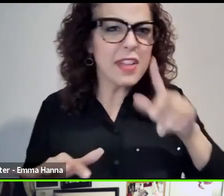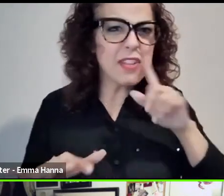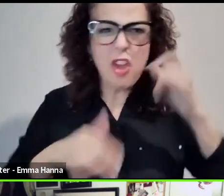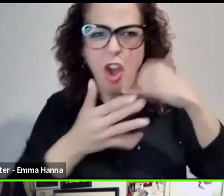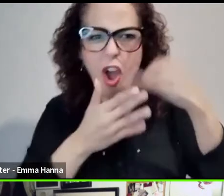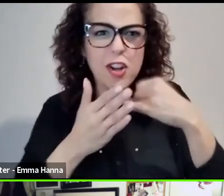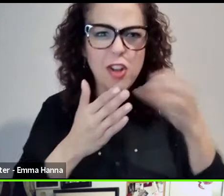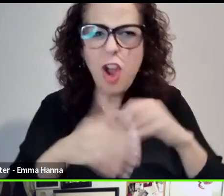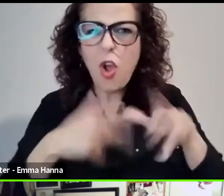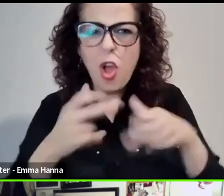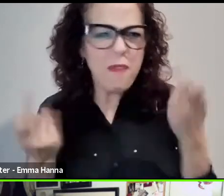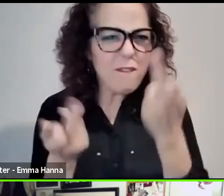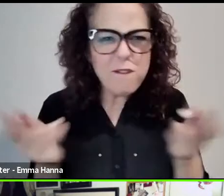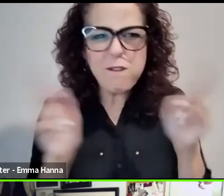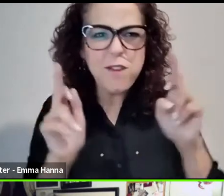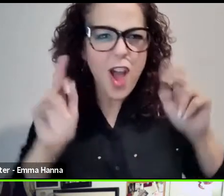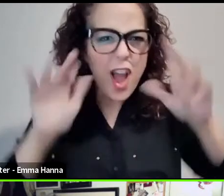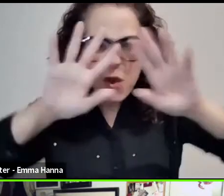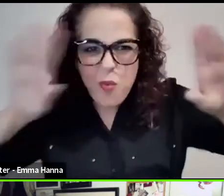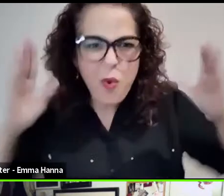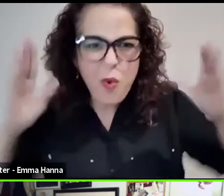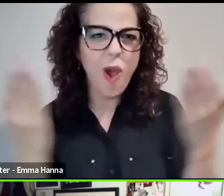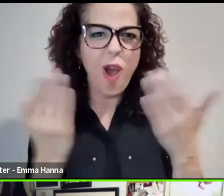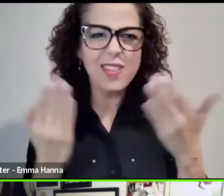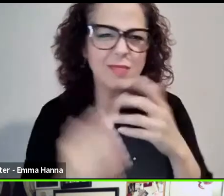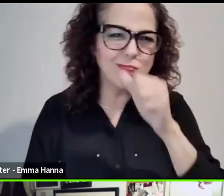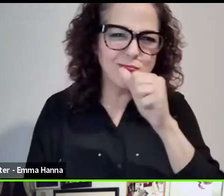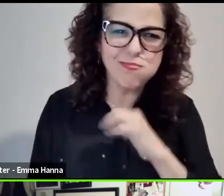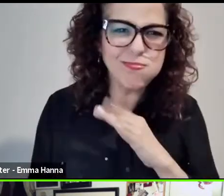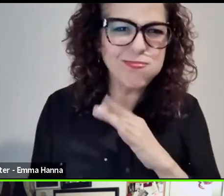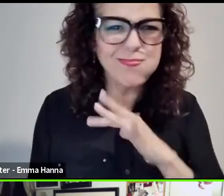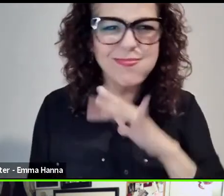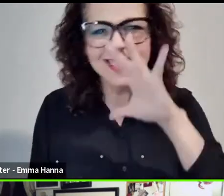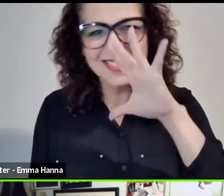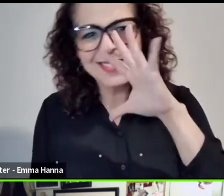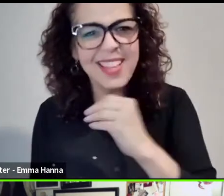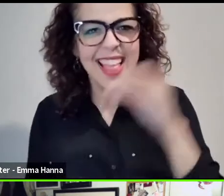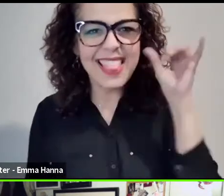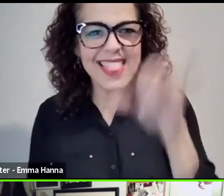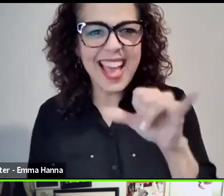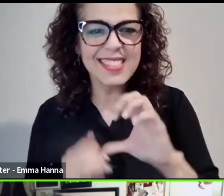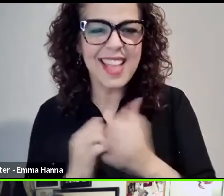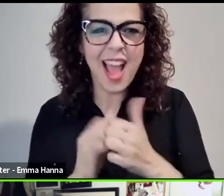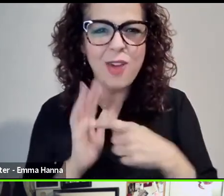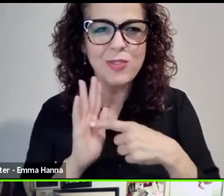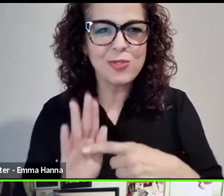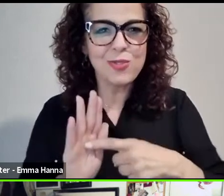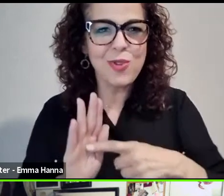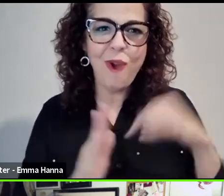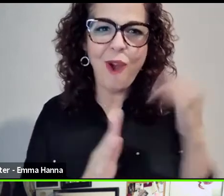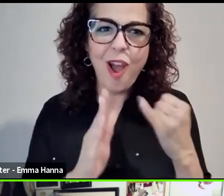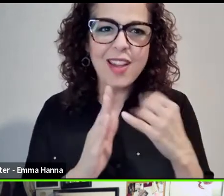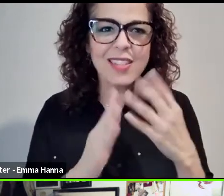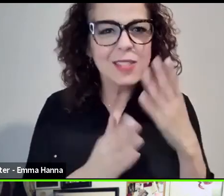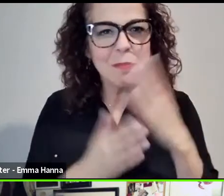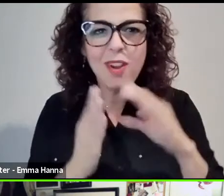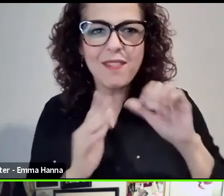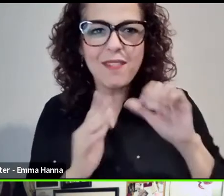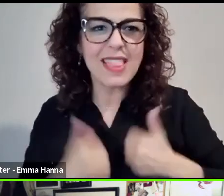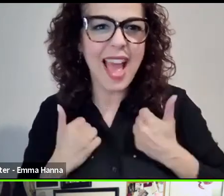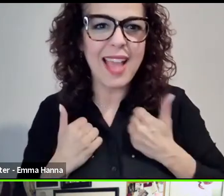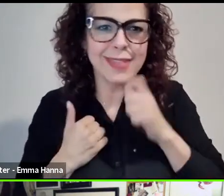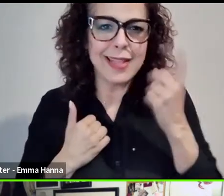me, I don't know, that's the way that art should be seen. It should be a part of life, not